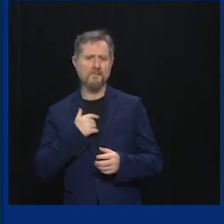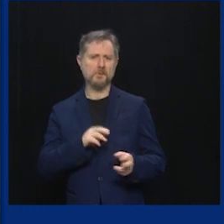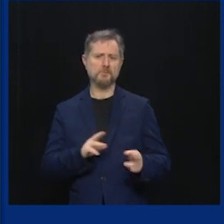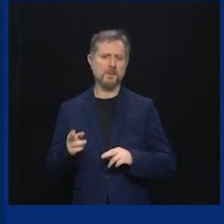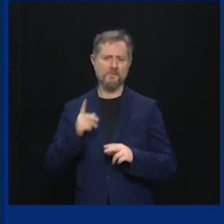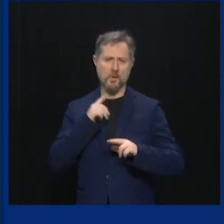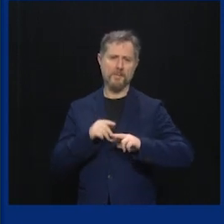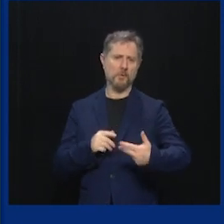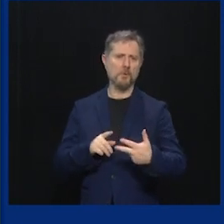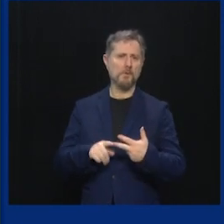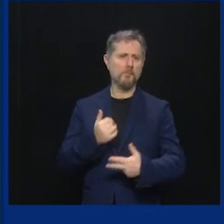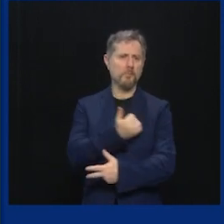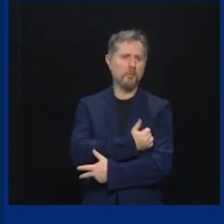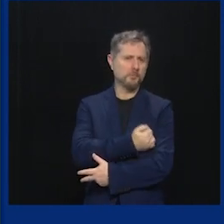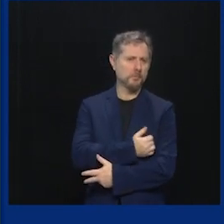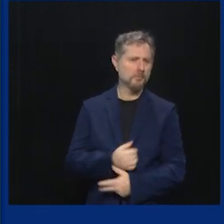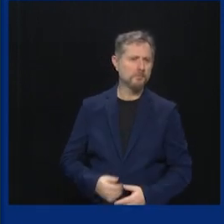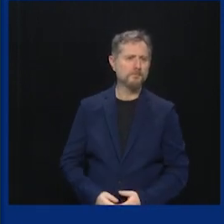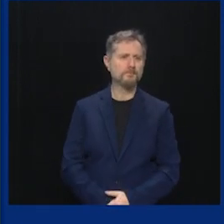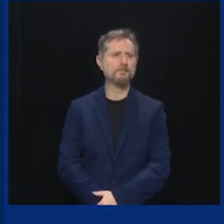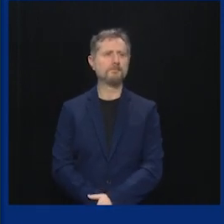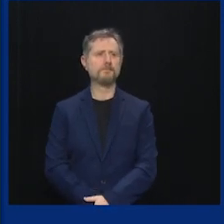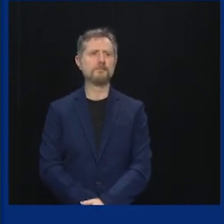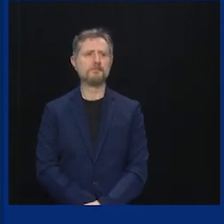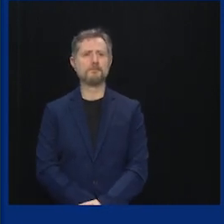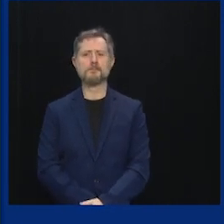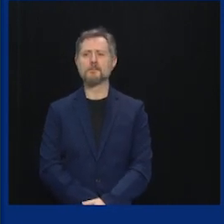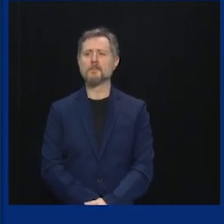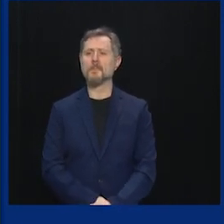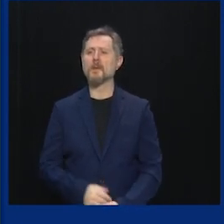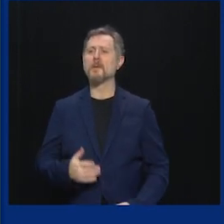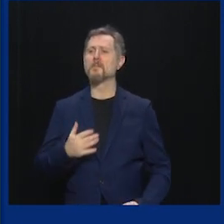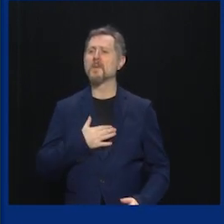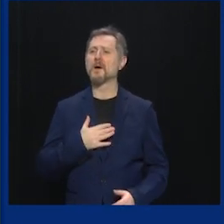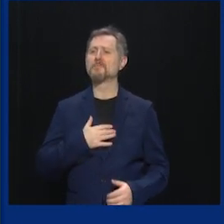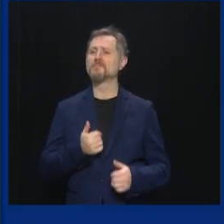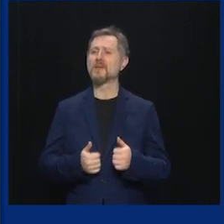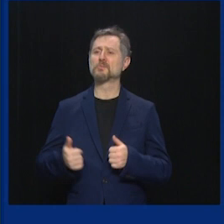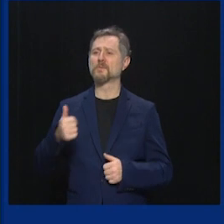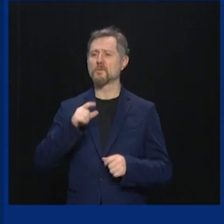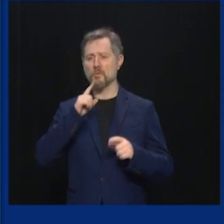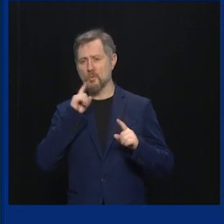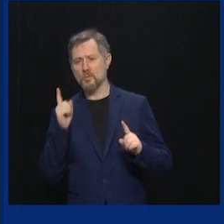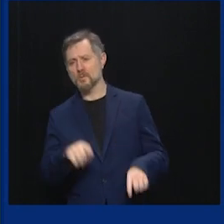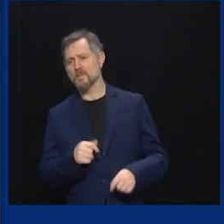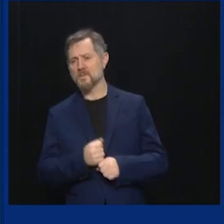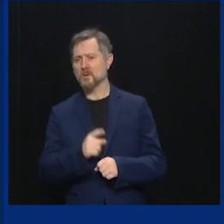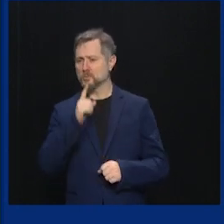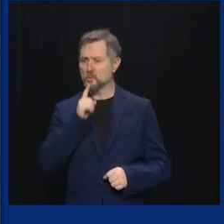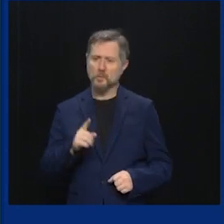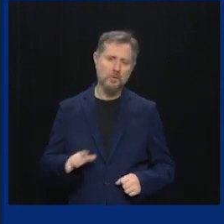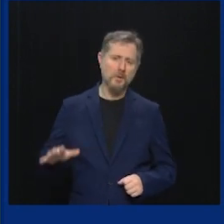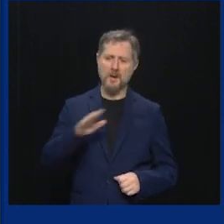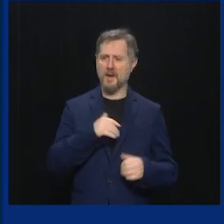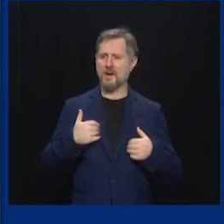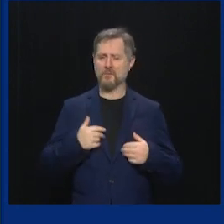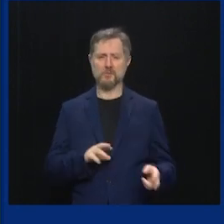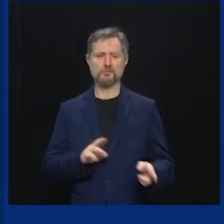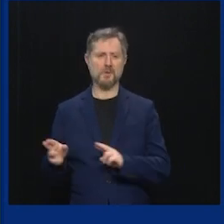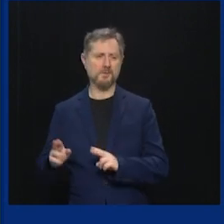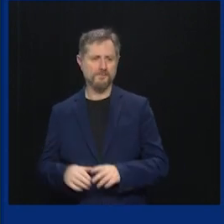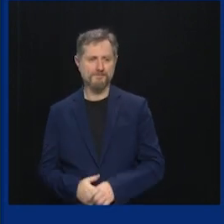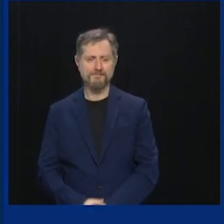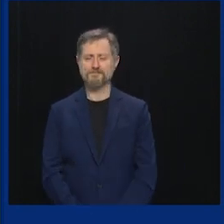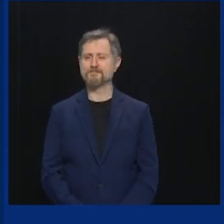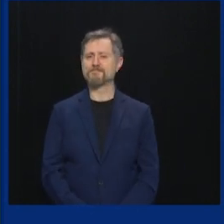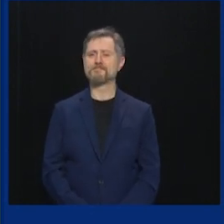now requires every nursing home to make sure that they have the booster shots available and that they promote them inside the nursing homes. There's a few reasons why